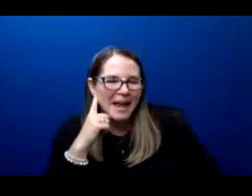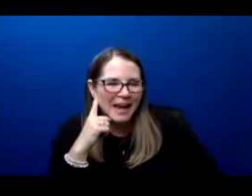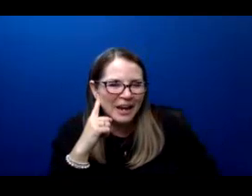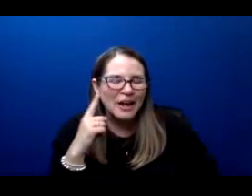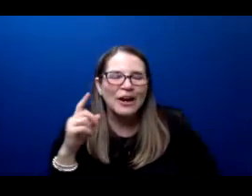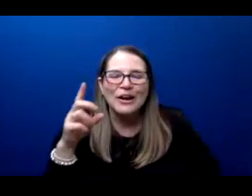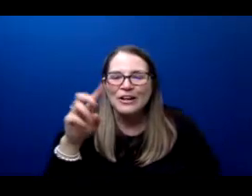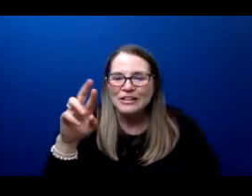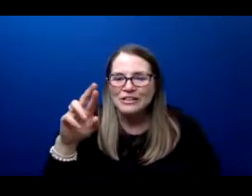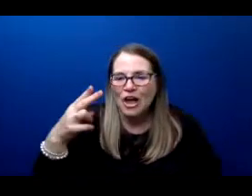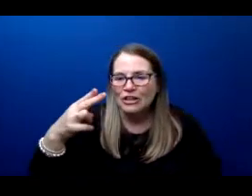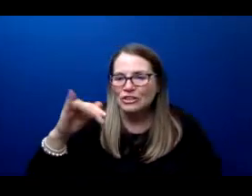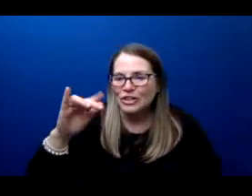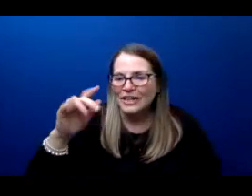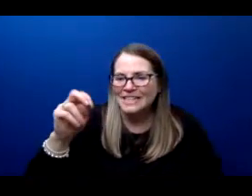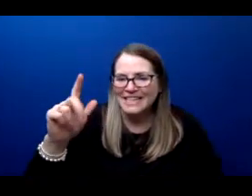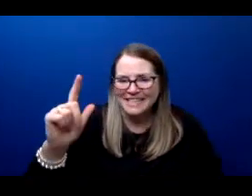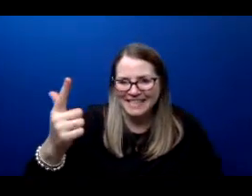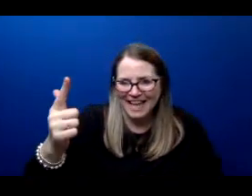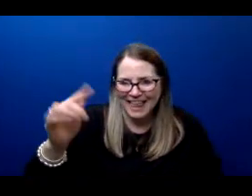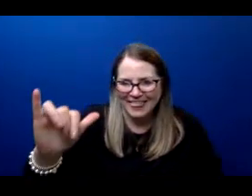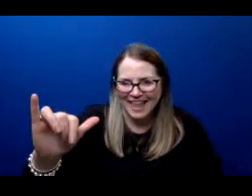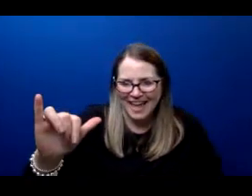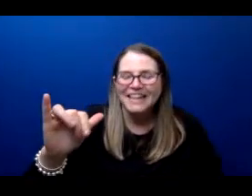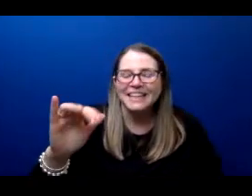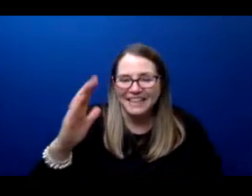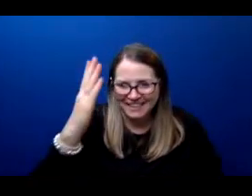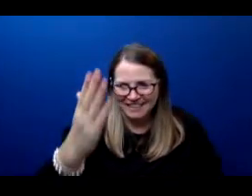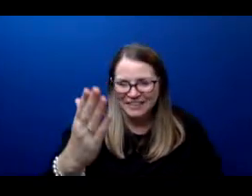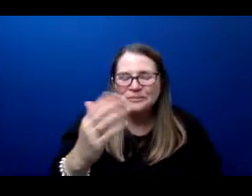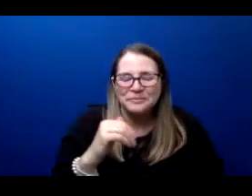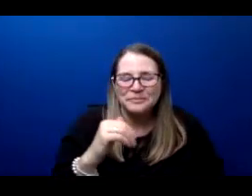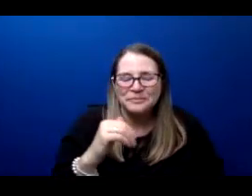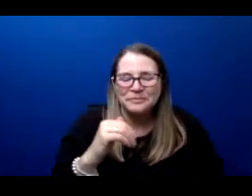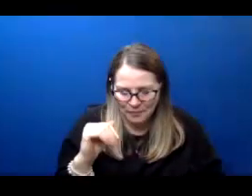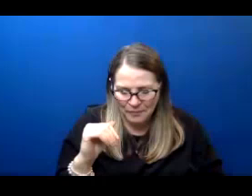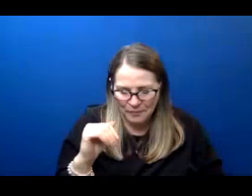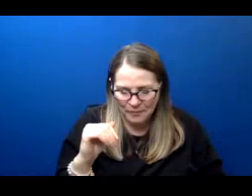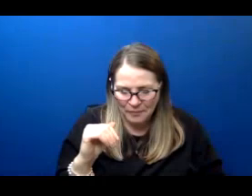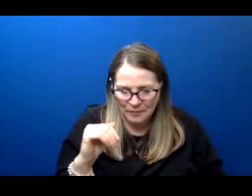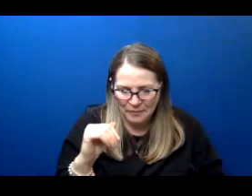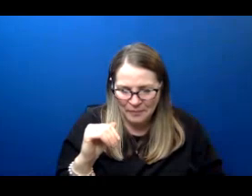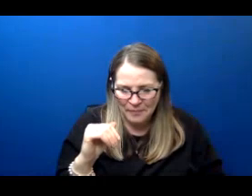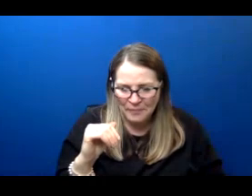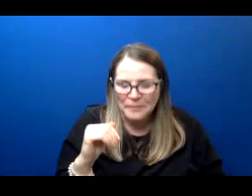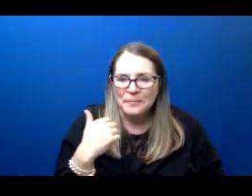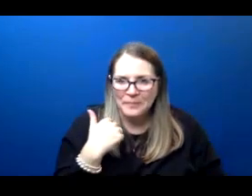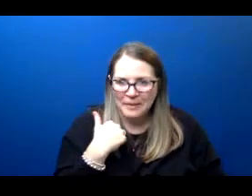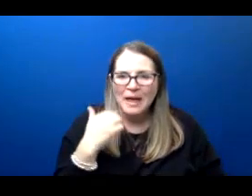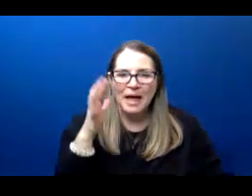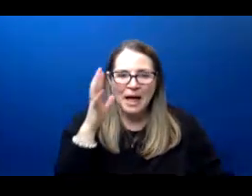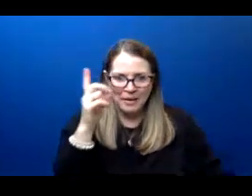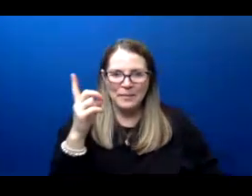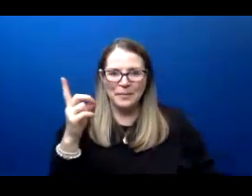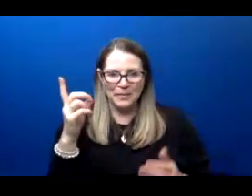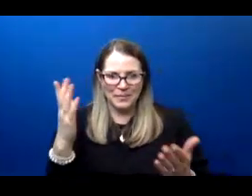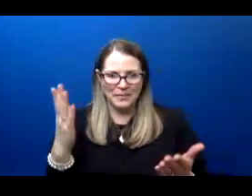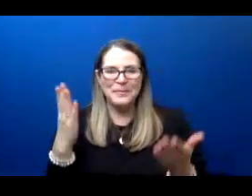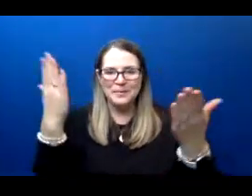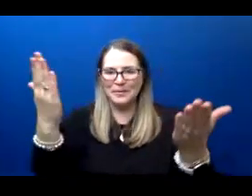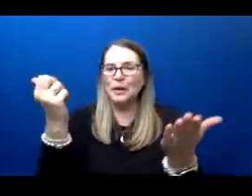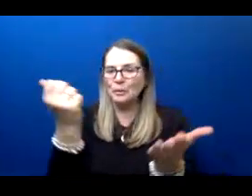Hickson second that motion. So with that said, I would like to make a motion or make a movement to approve